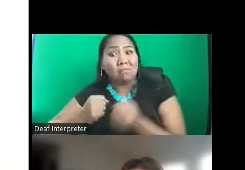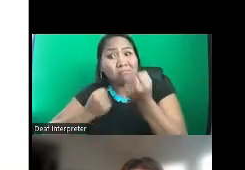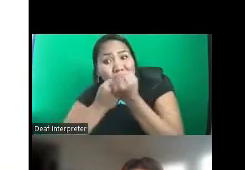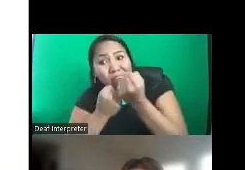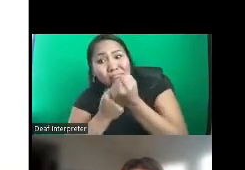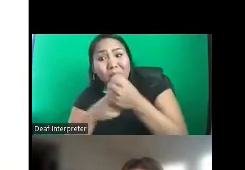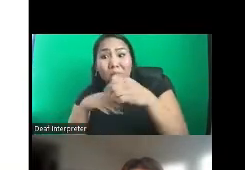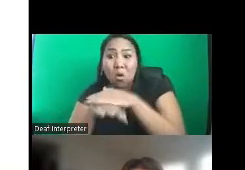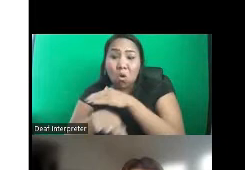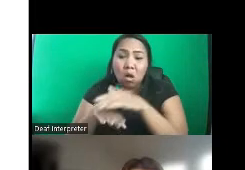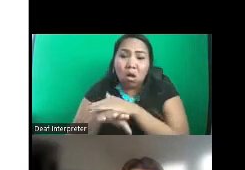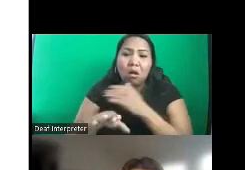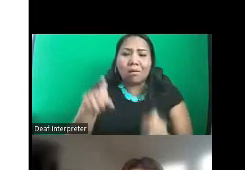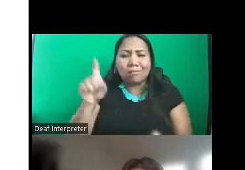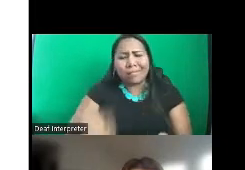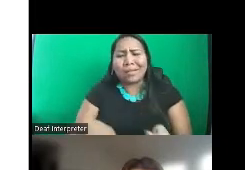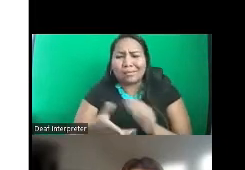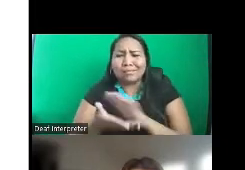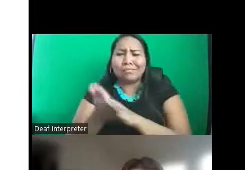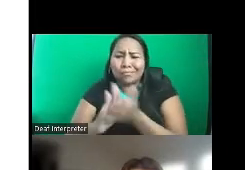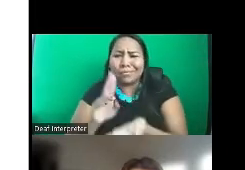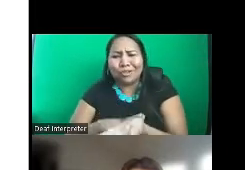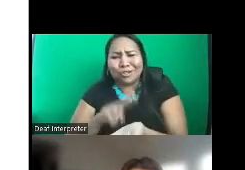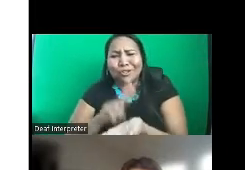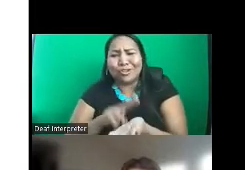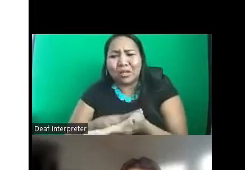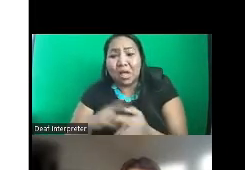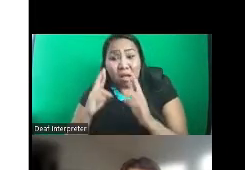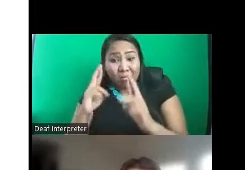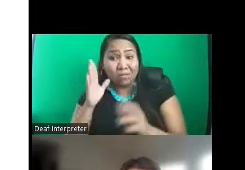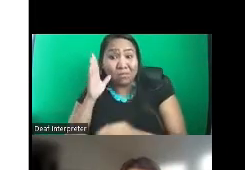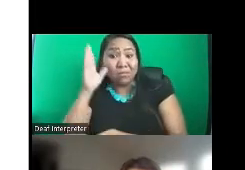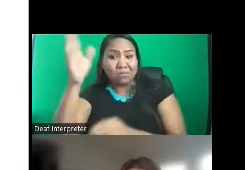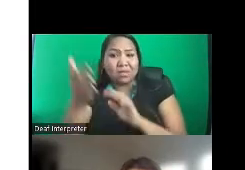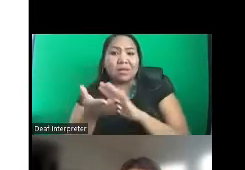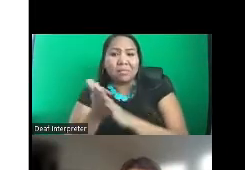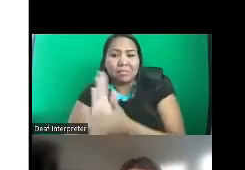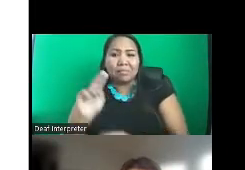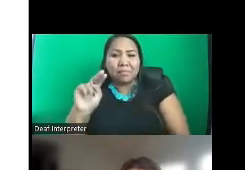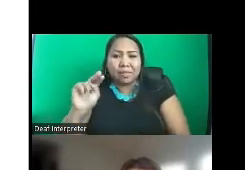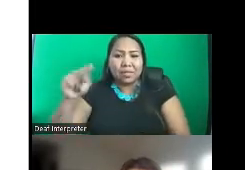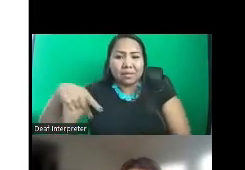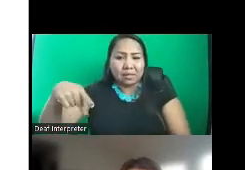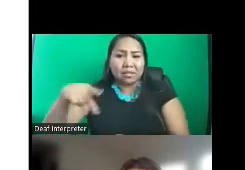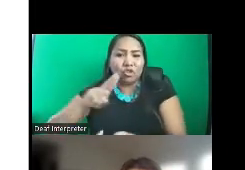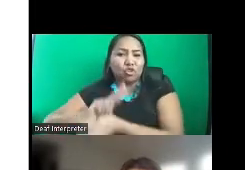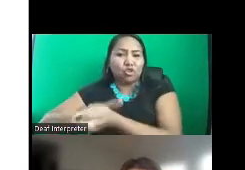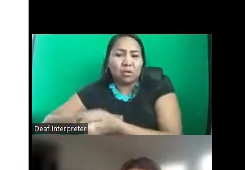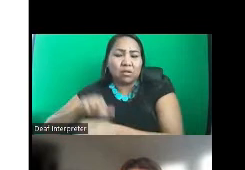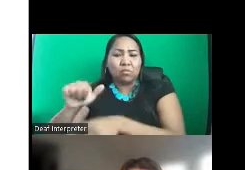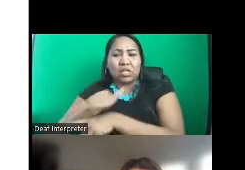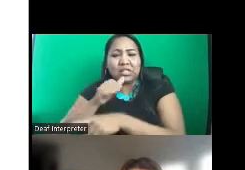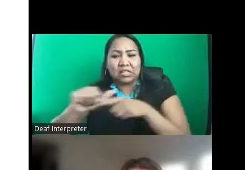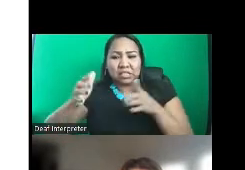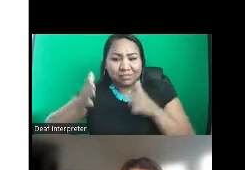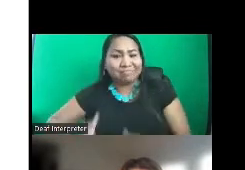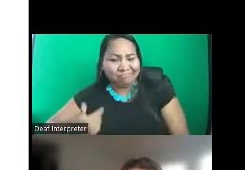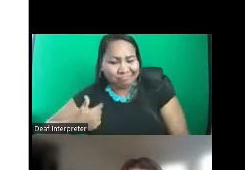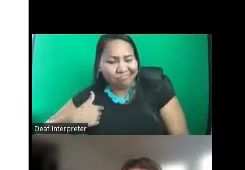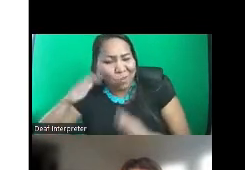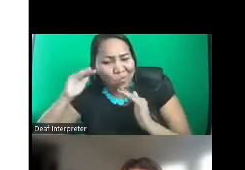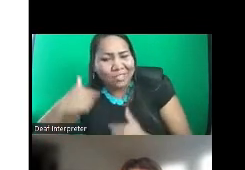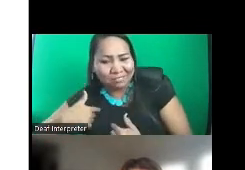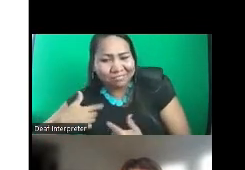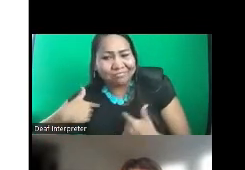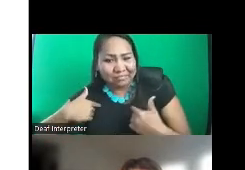hopefully in the future, a nurse practitioner. And so I was terrified to go back to school and I didn't know if I had